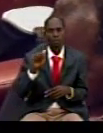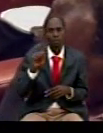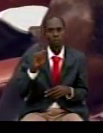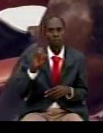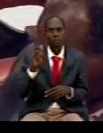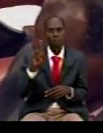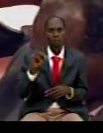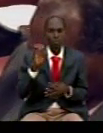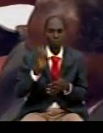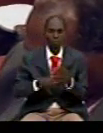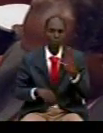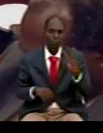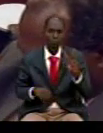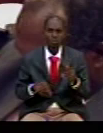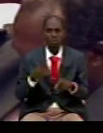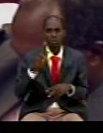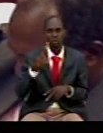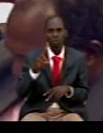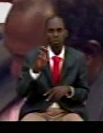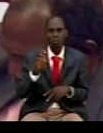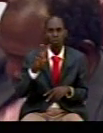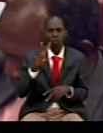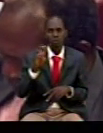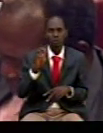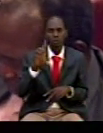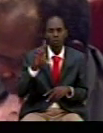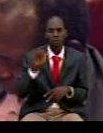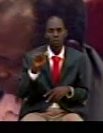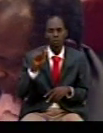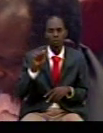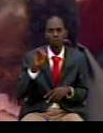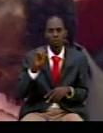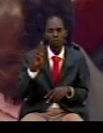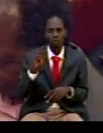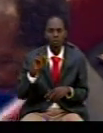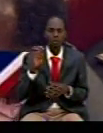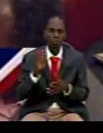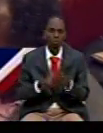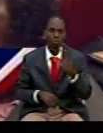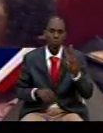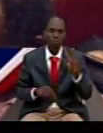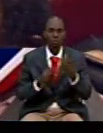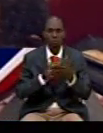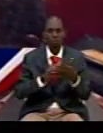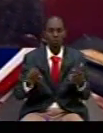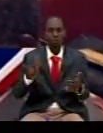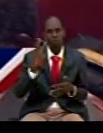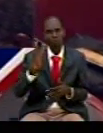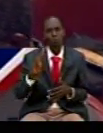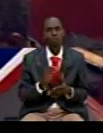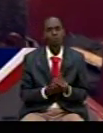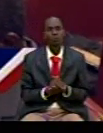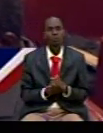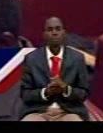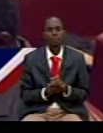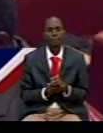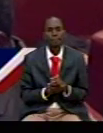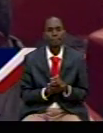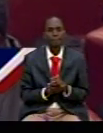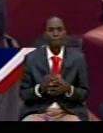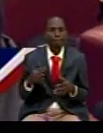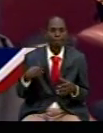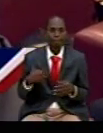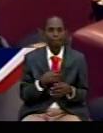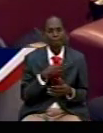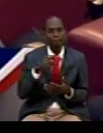Revelation chapter 2. I read from verse 2. Revelation chapter 2. And we're